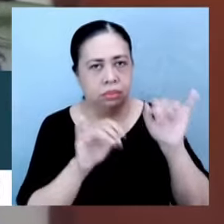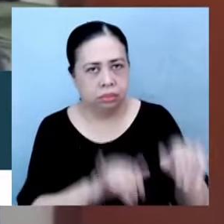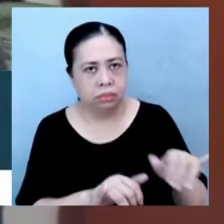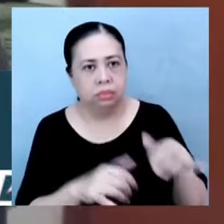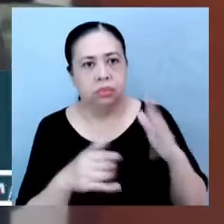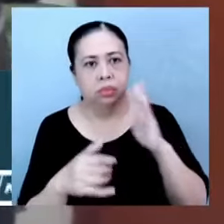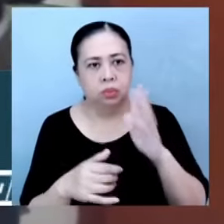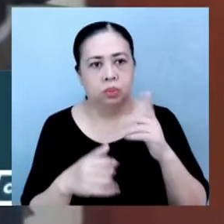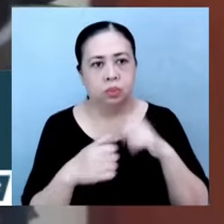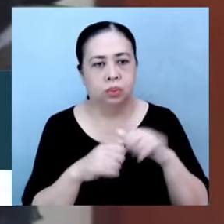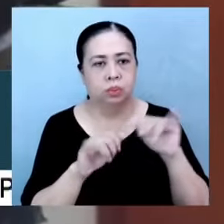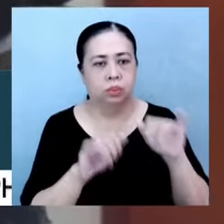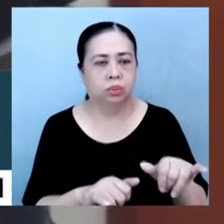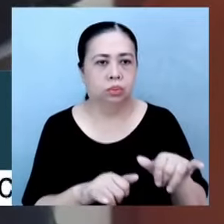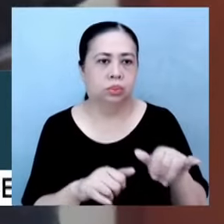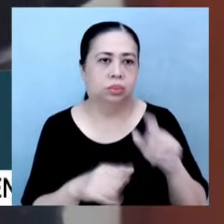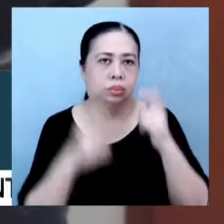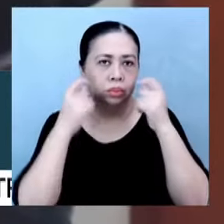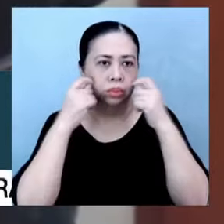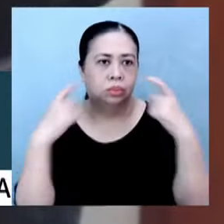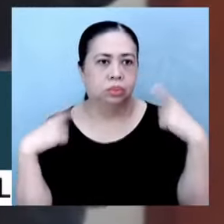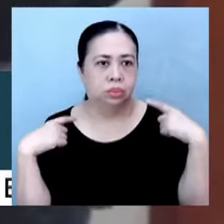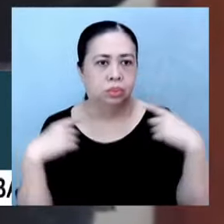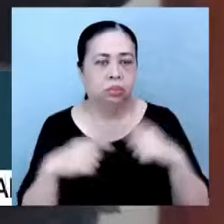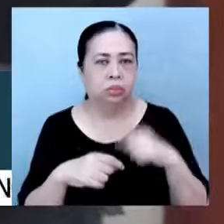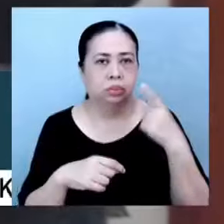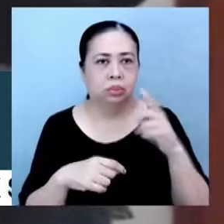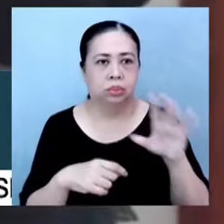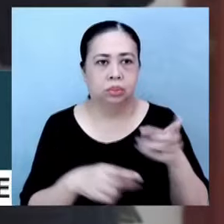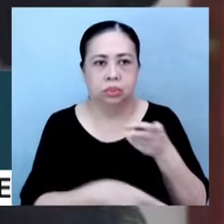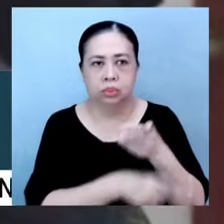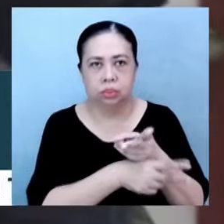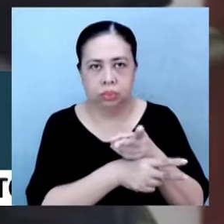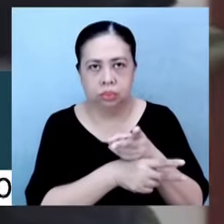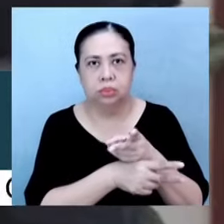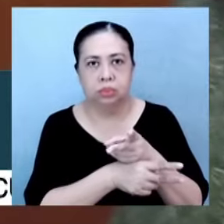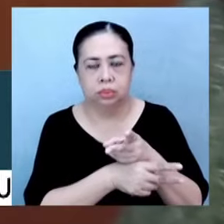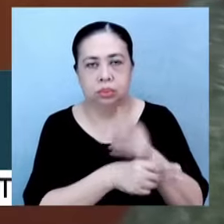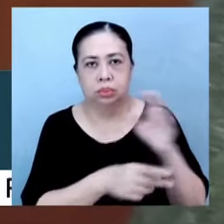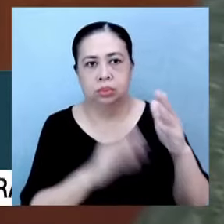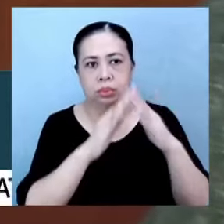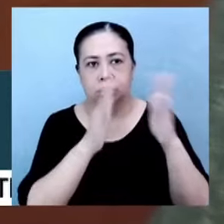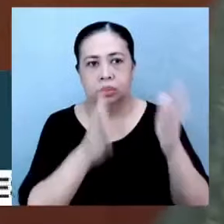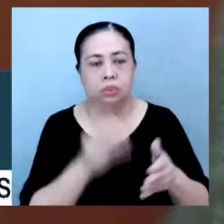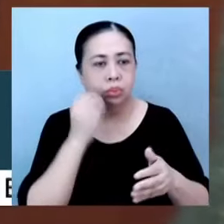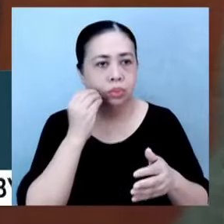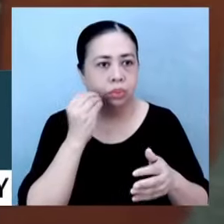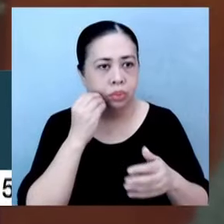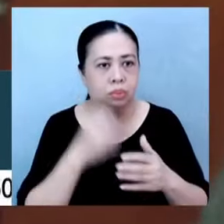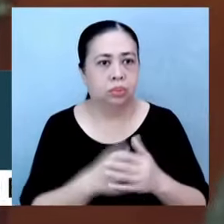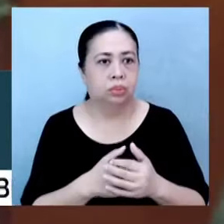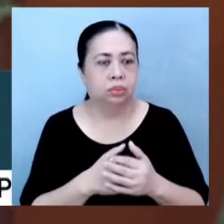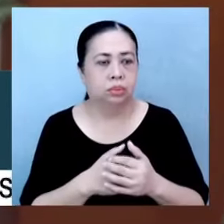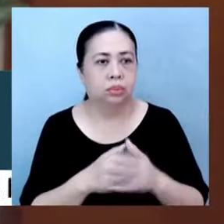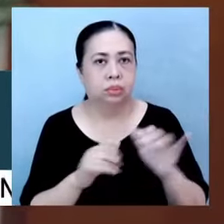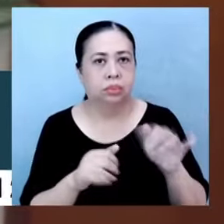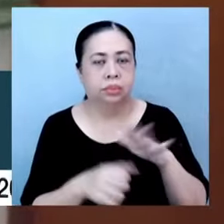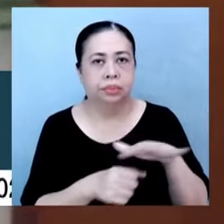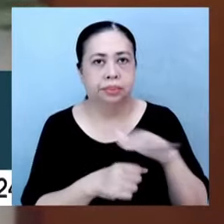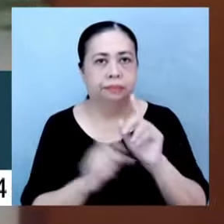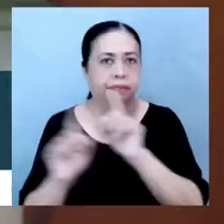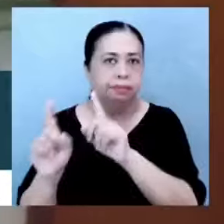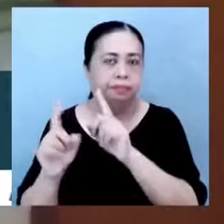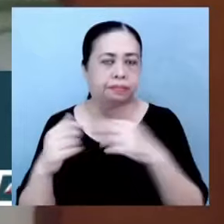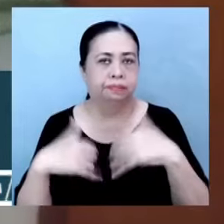was placed by Timor-Leste authorities under guard in his residence, simply in the hearings. Back to you,